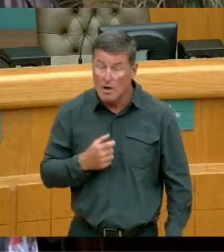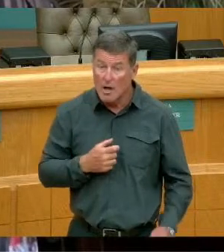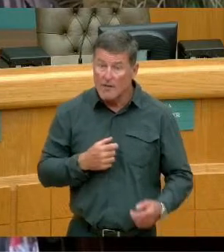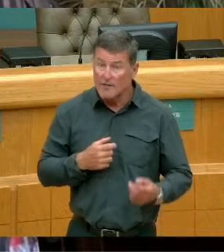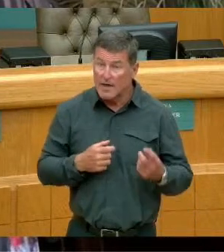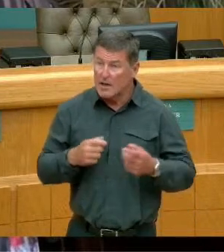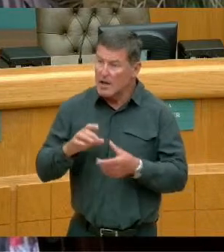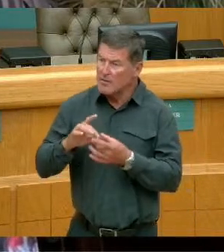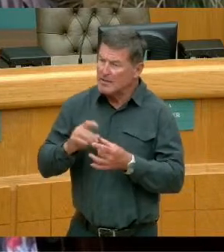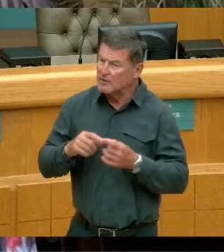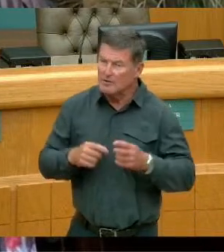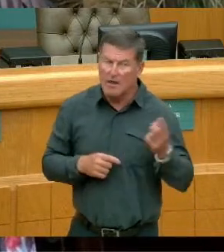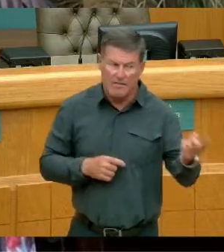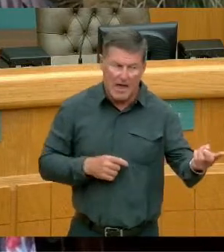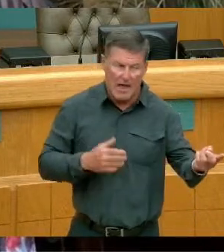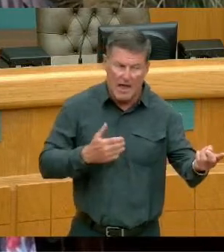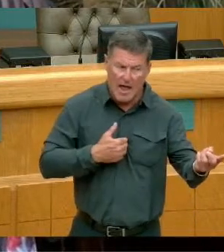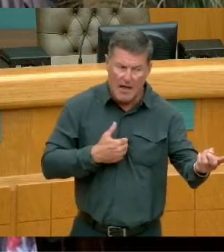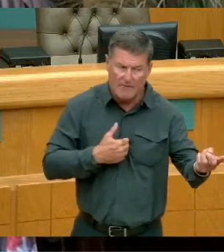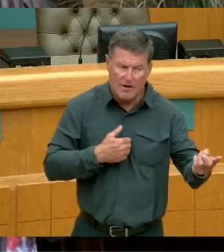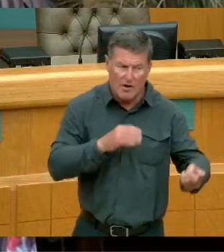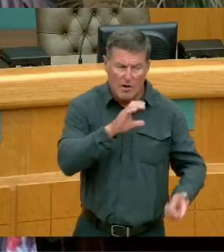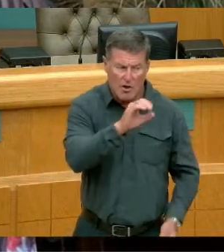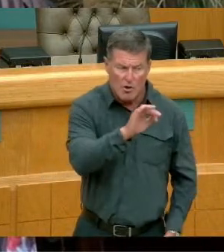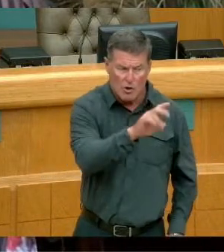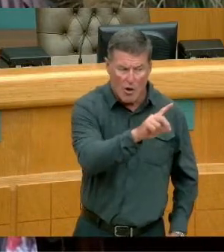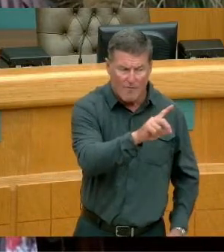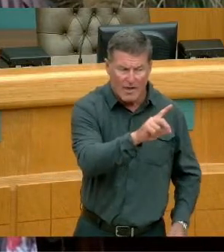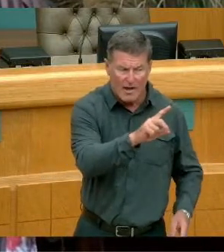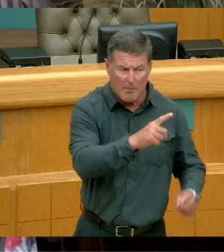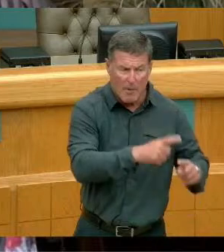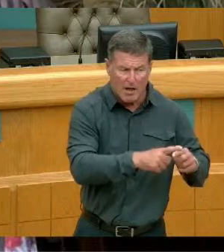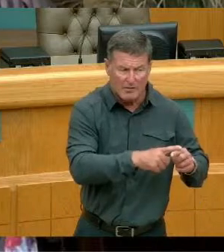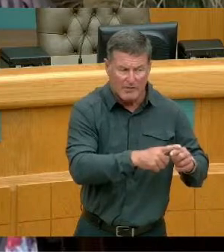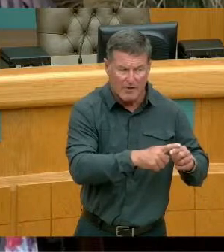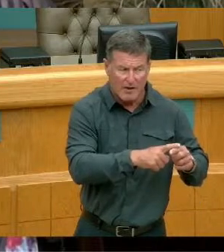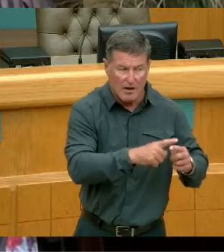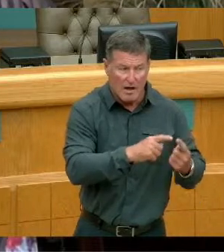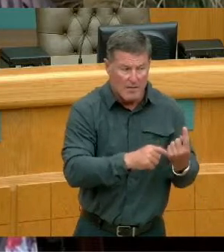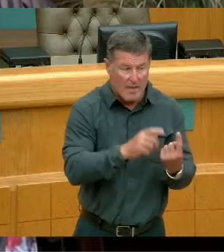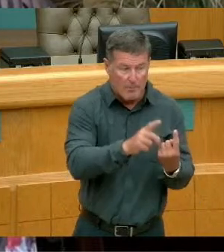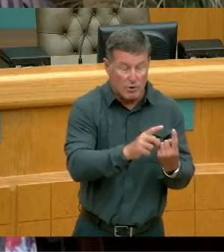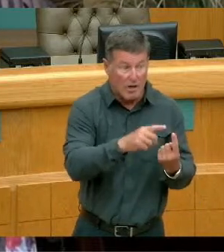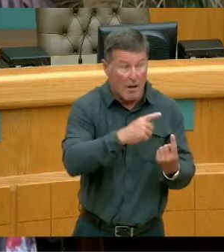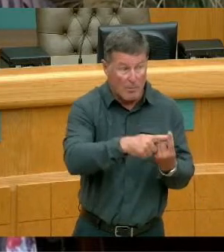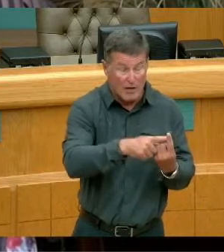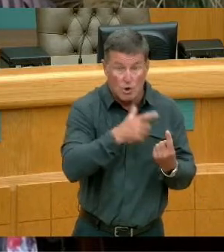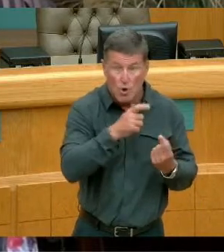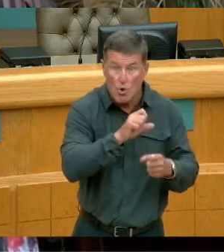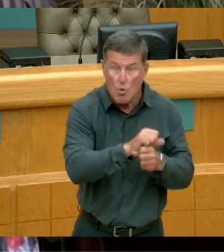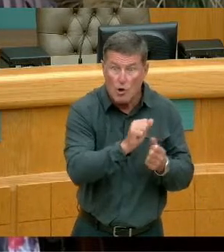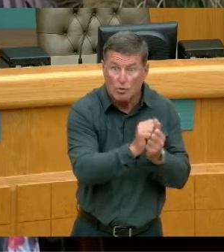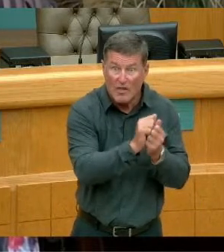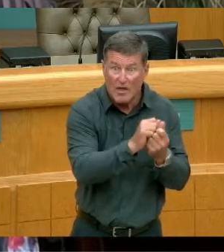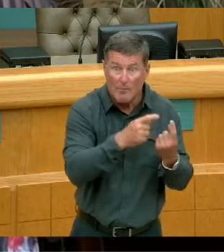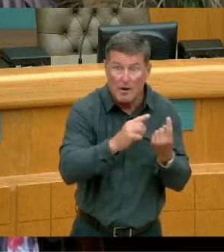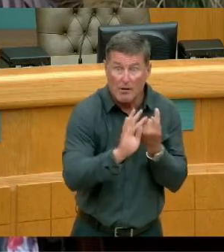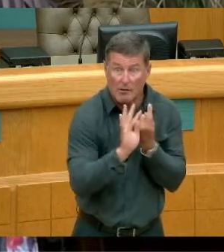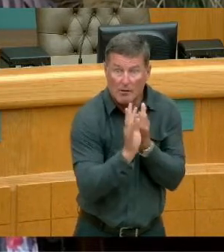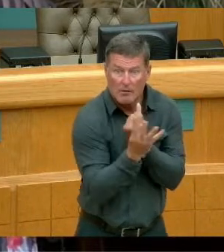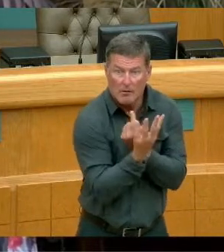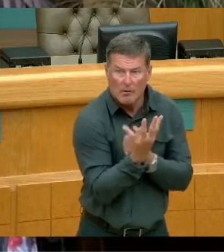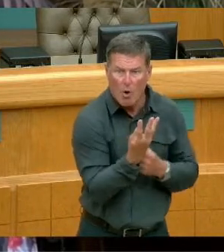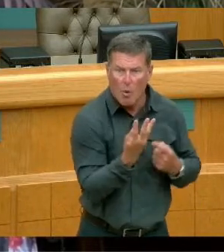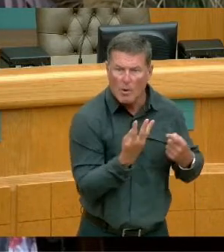employee, but I also have individuals that work around them that have come in close contact with them. What do I do with those